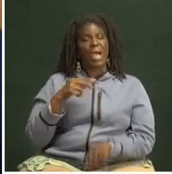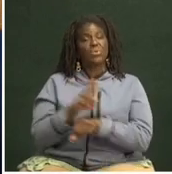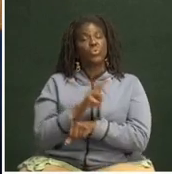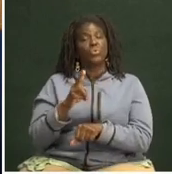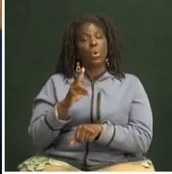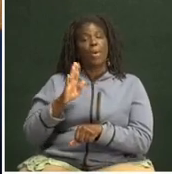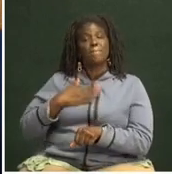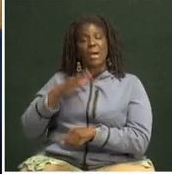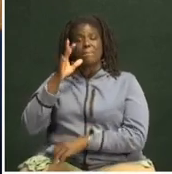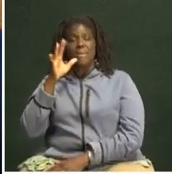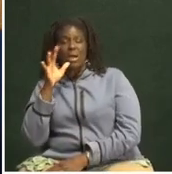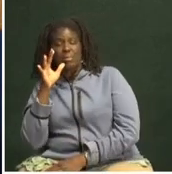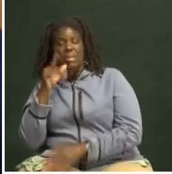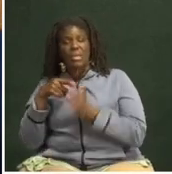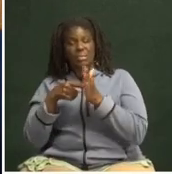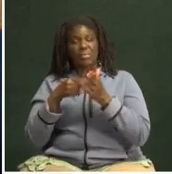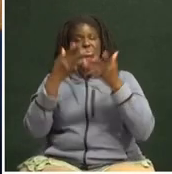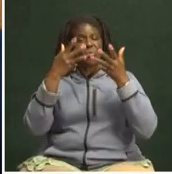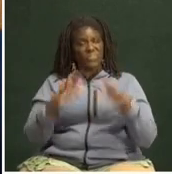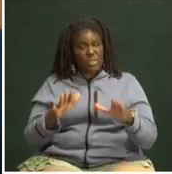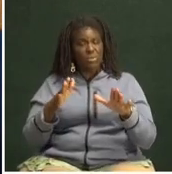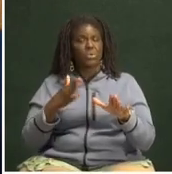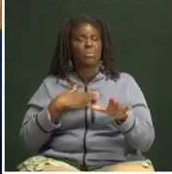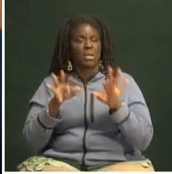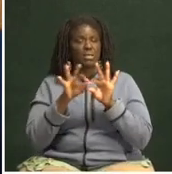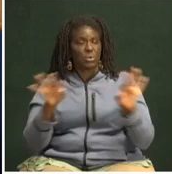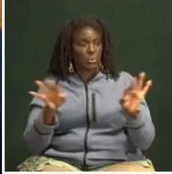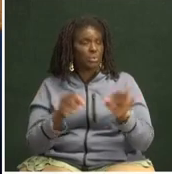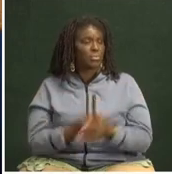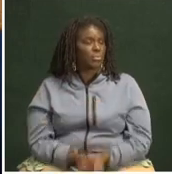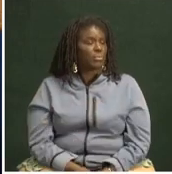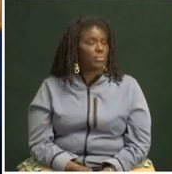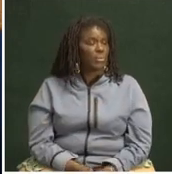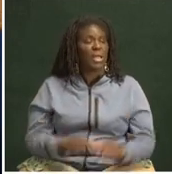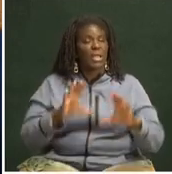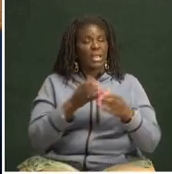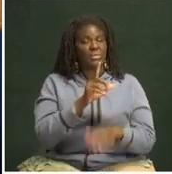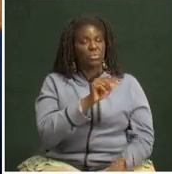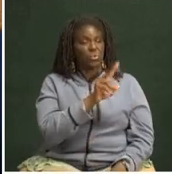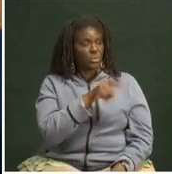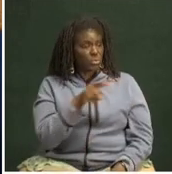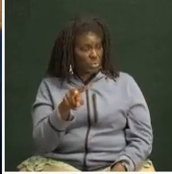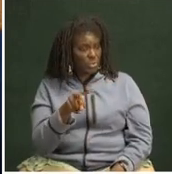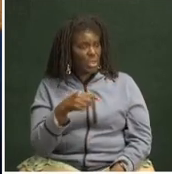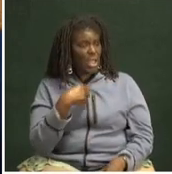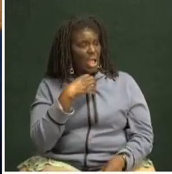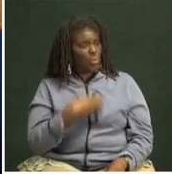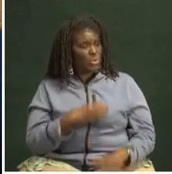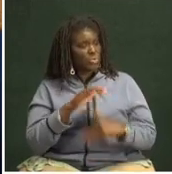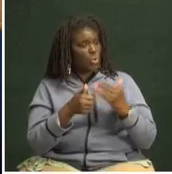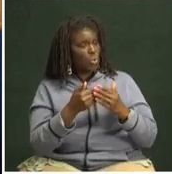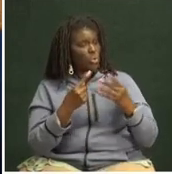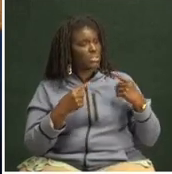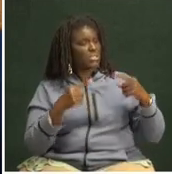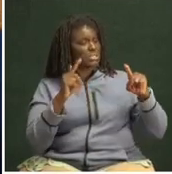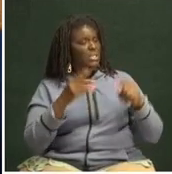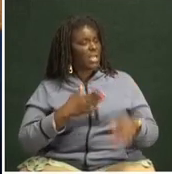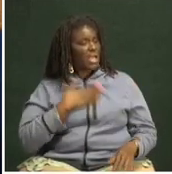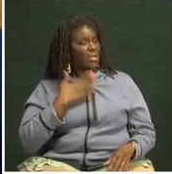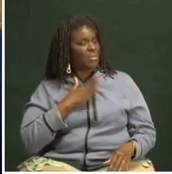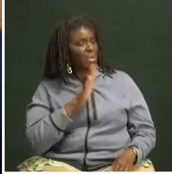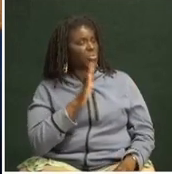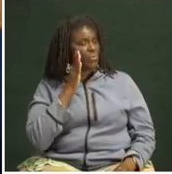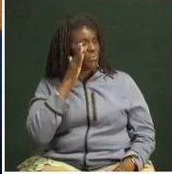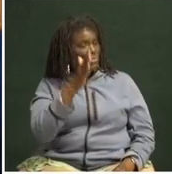program and finish what I started. Class of 2022, I wish you all success and happiness in your